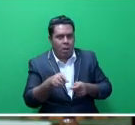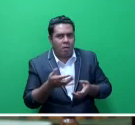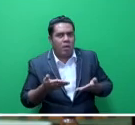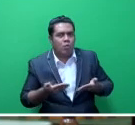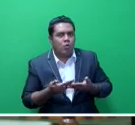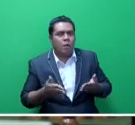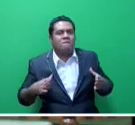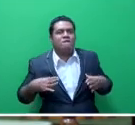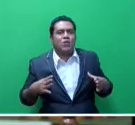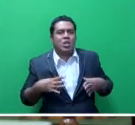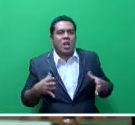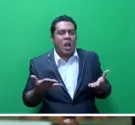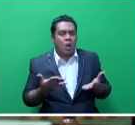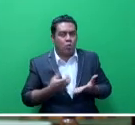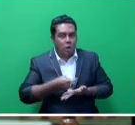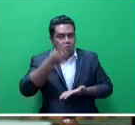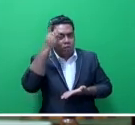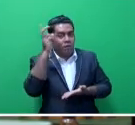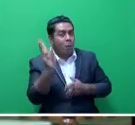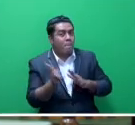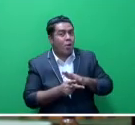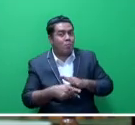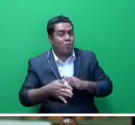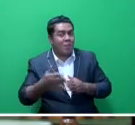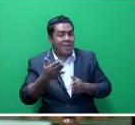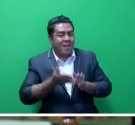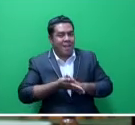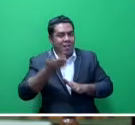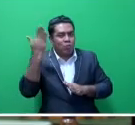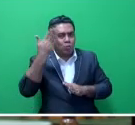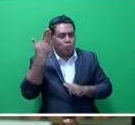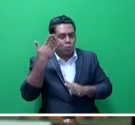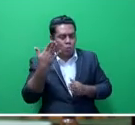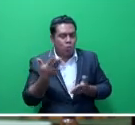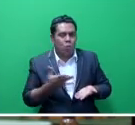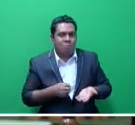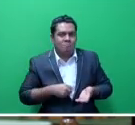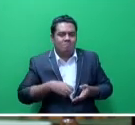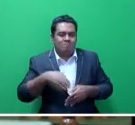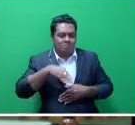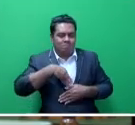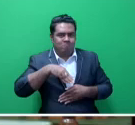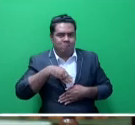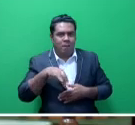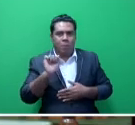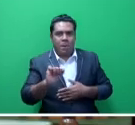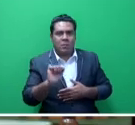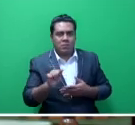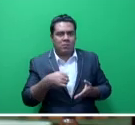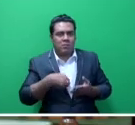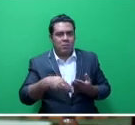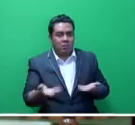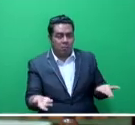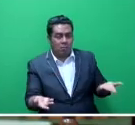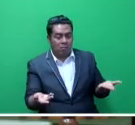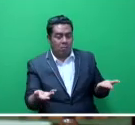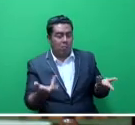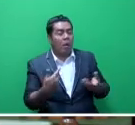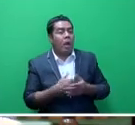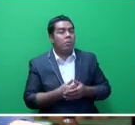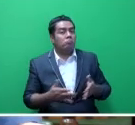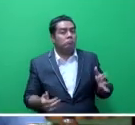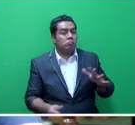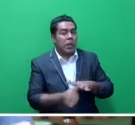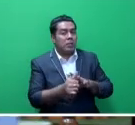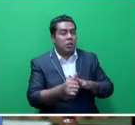free education for primary and secondary schools, subsidized transportation, and other assistance to students, and gave unprecedented access